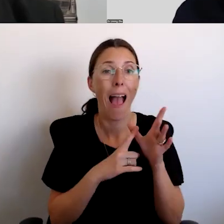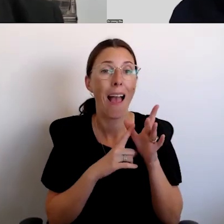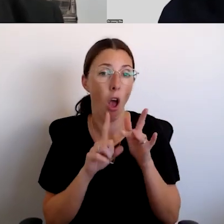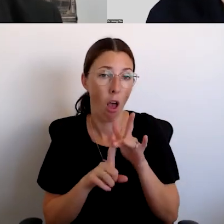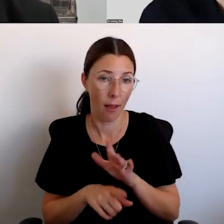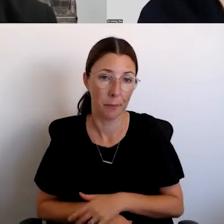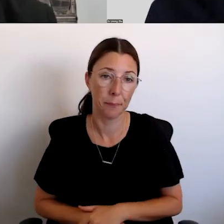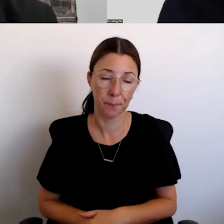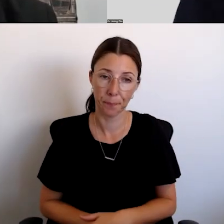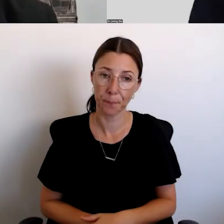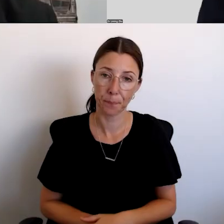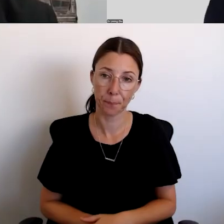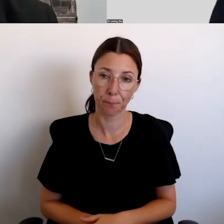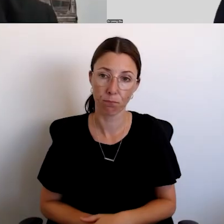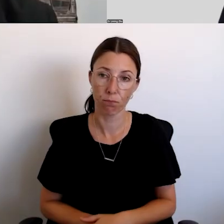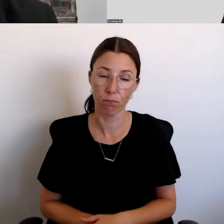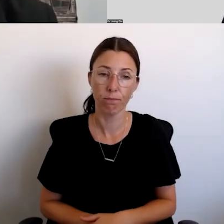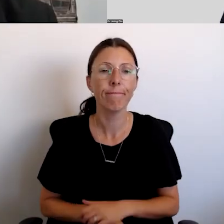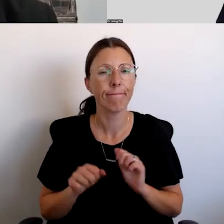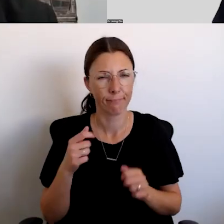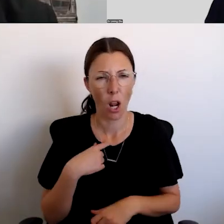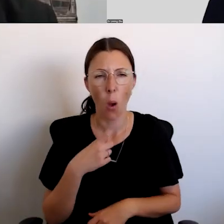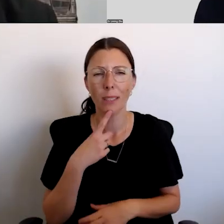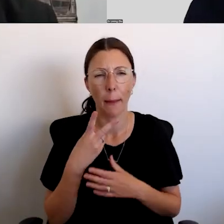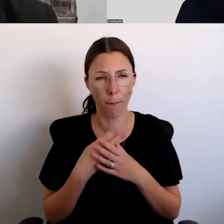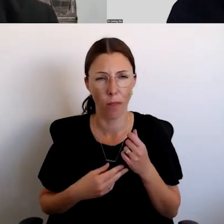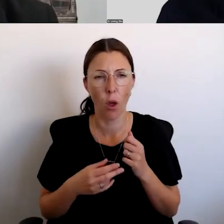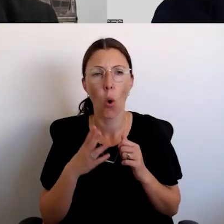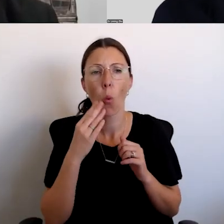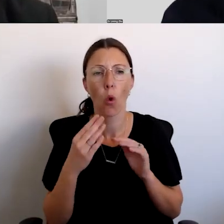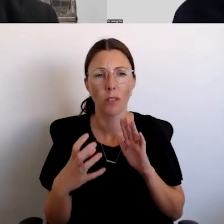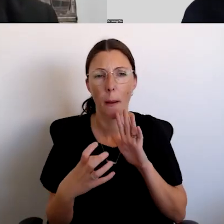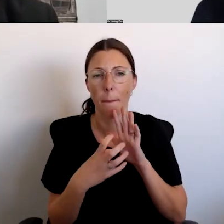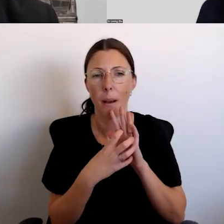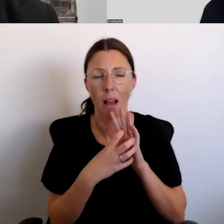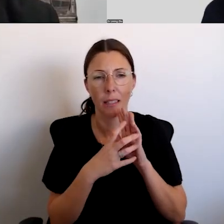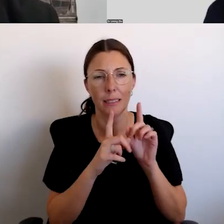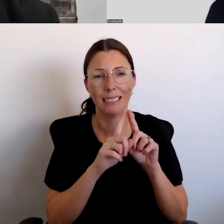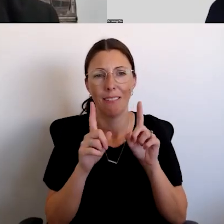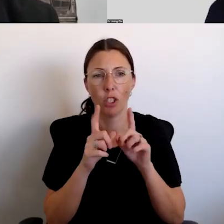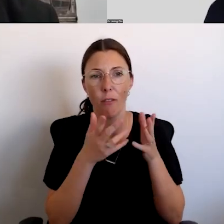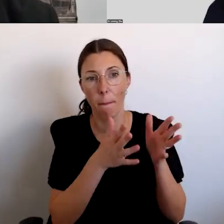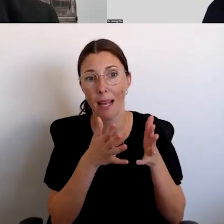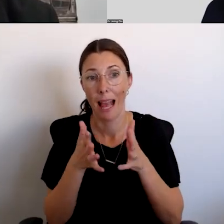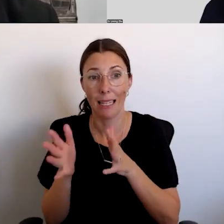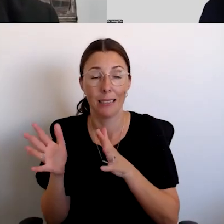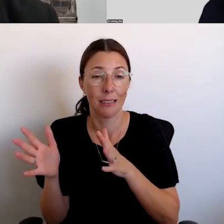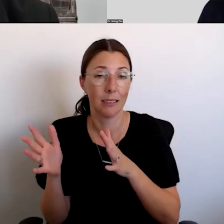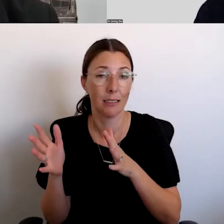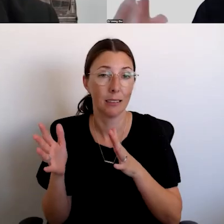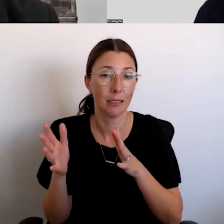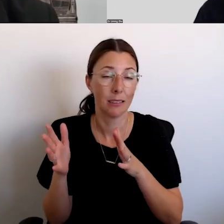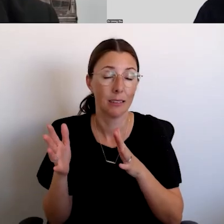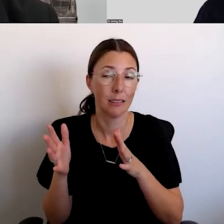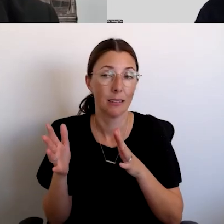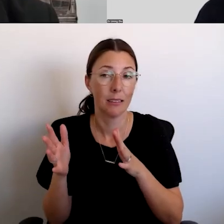work? Yeah, I would say both. The watermarking is a collection of mechanisms, have different types, ways of doing watermarking.